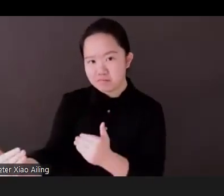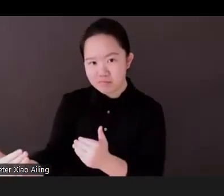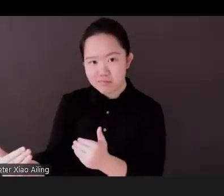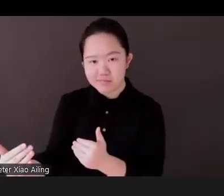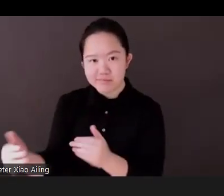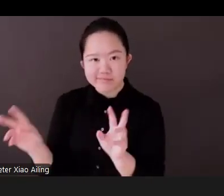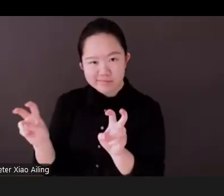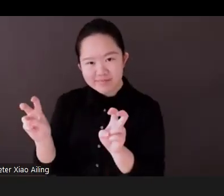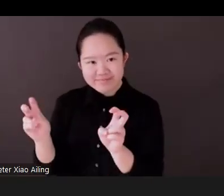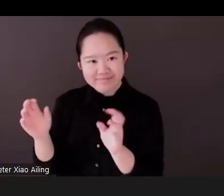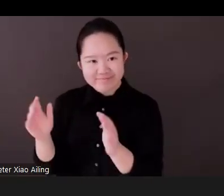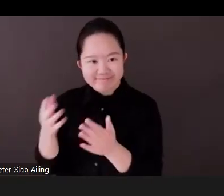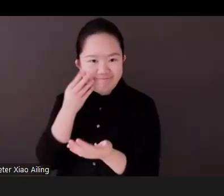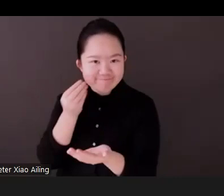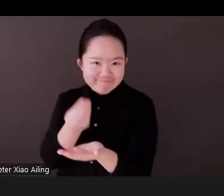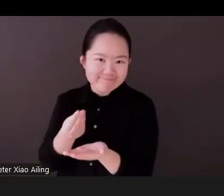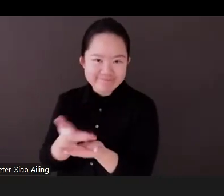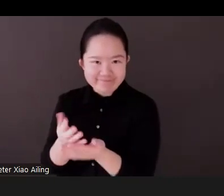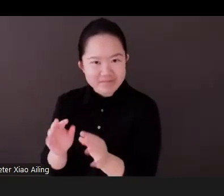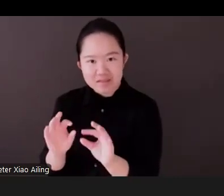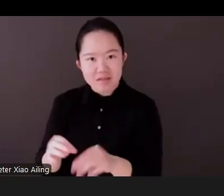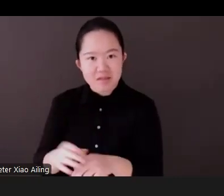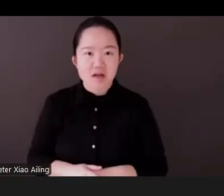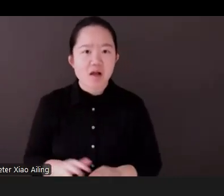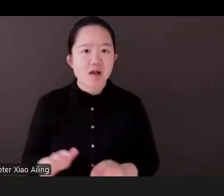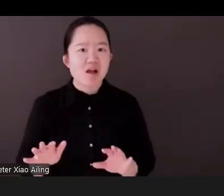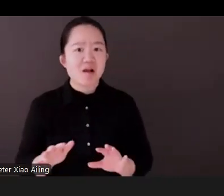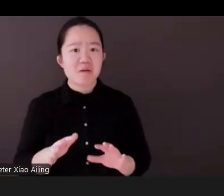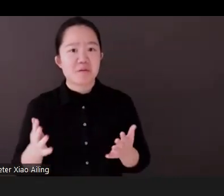use inaccessible products are exempt.